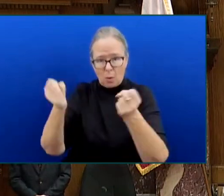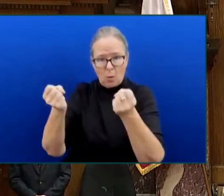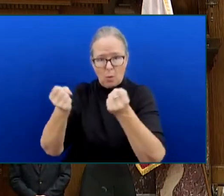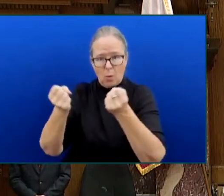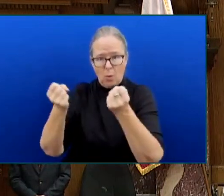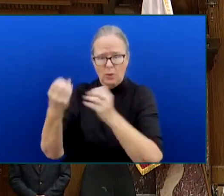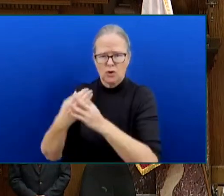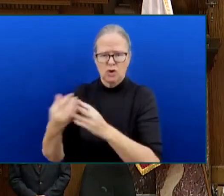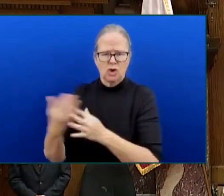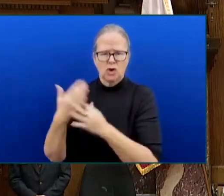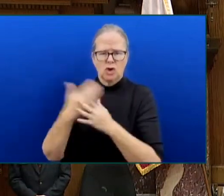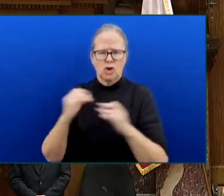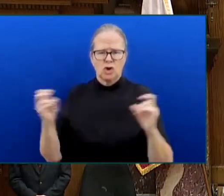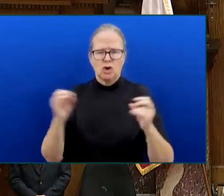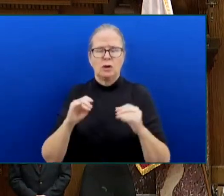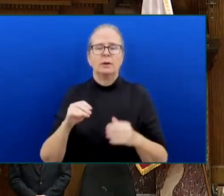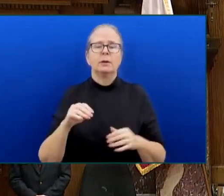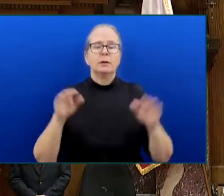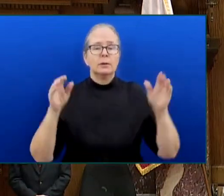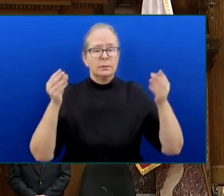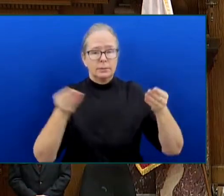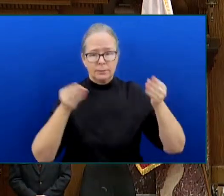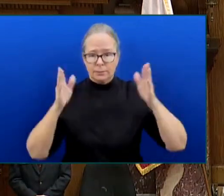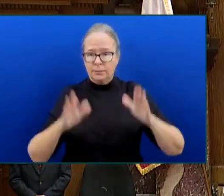Members, let's